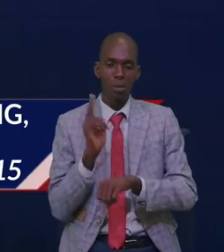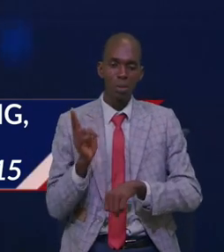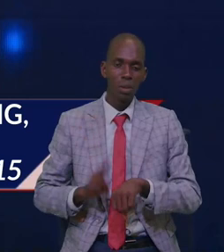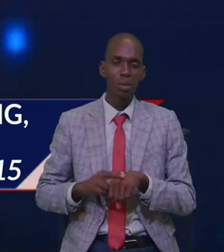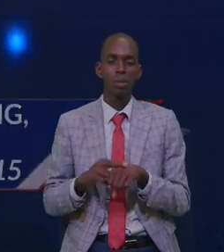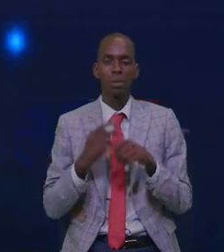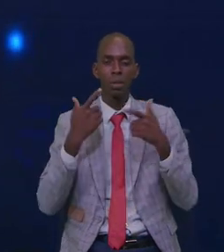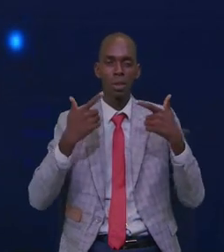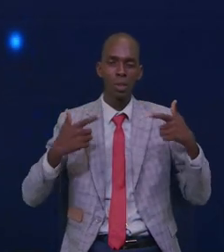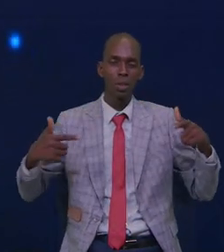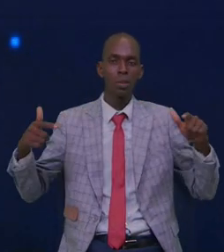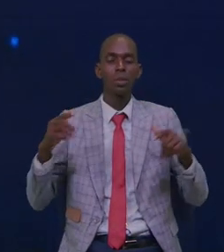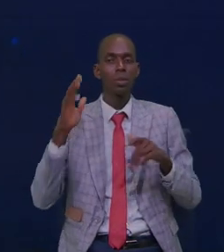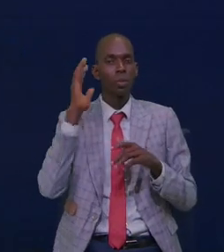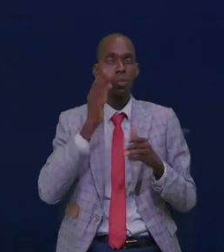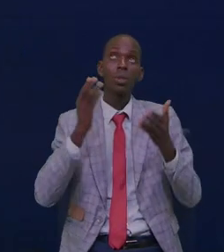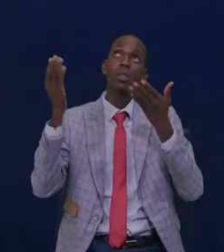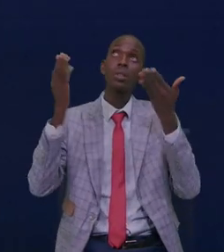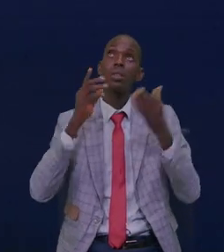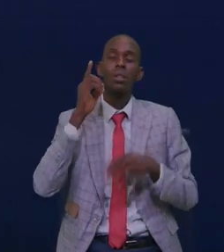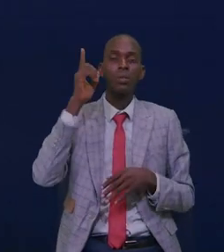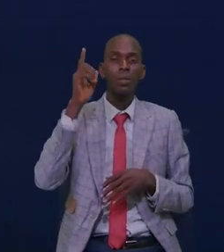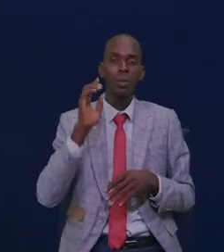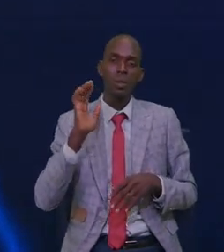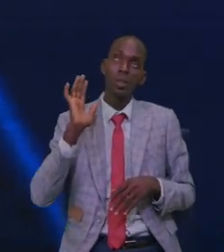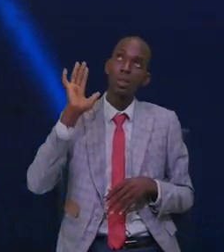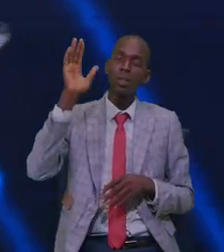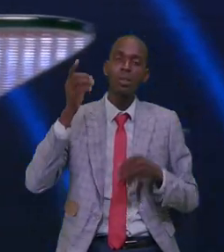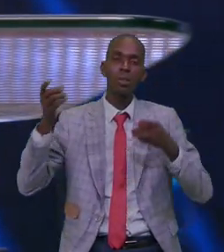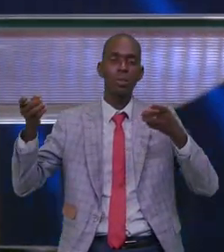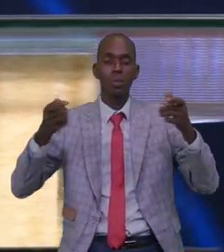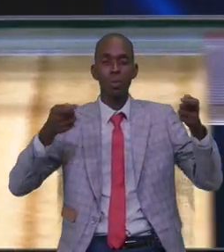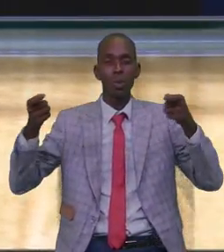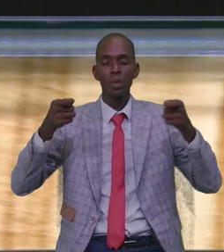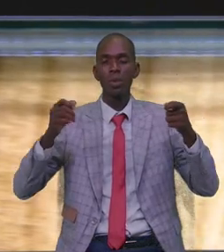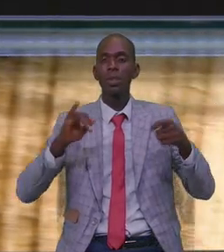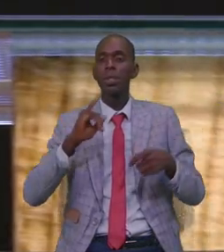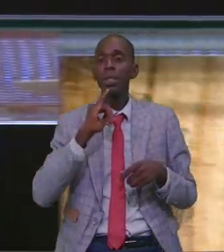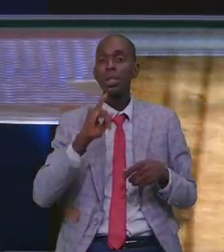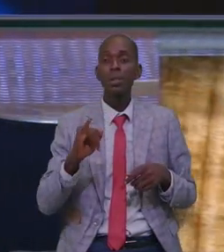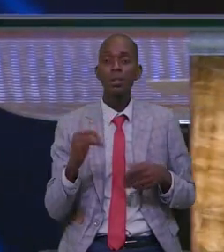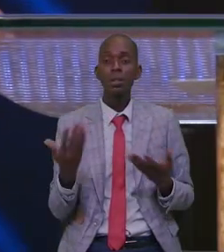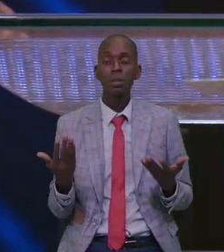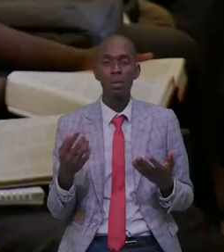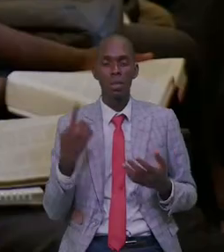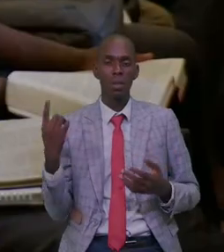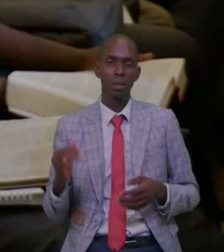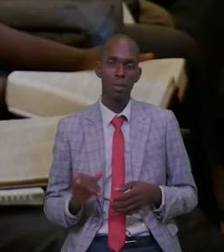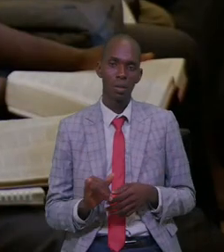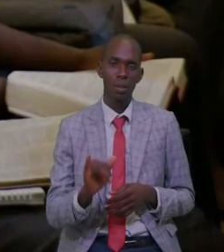should serve him. His dominion is, tell me, his dominion